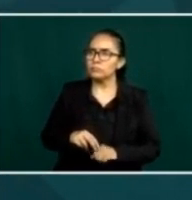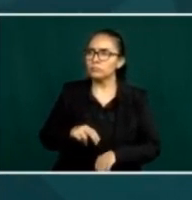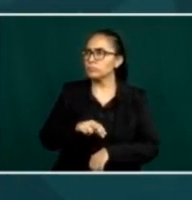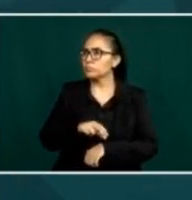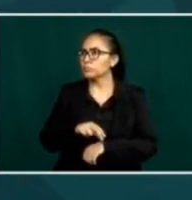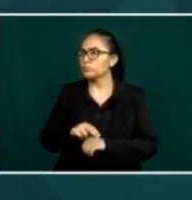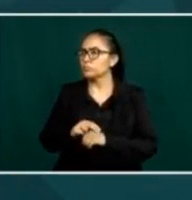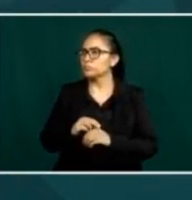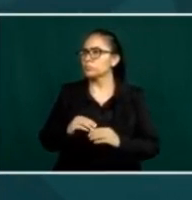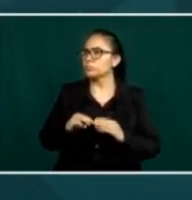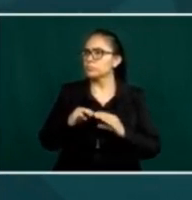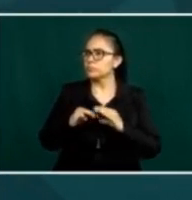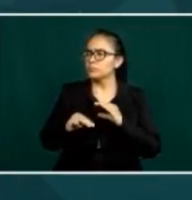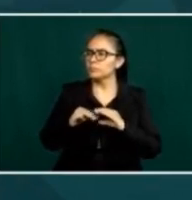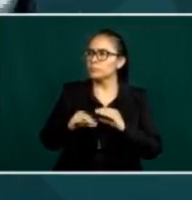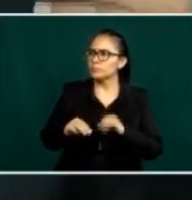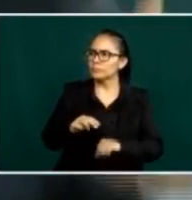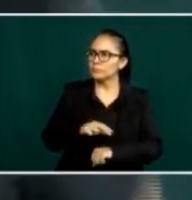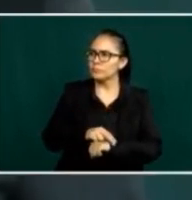of the media